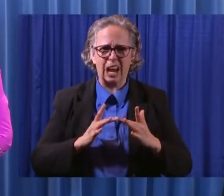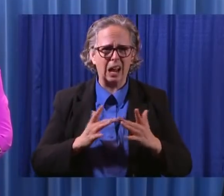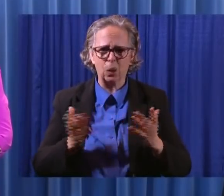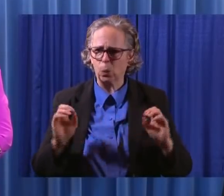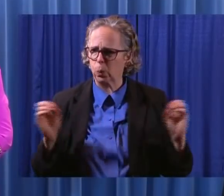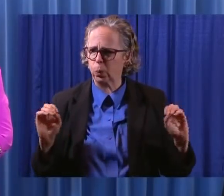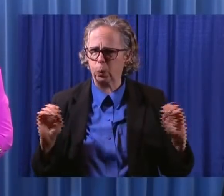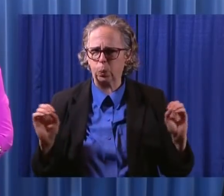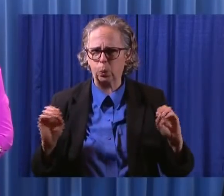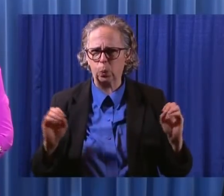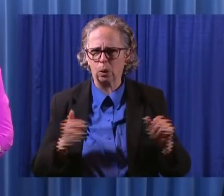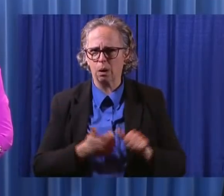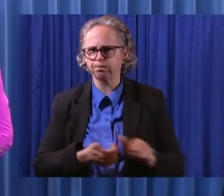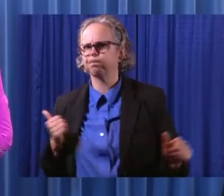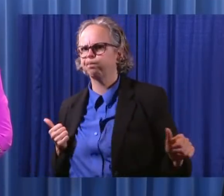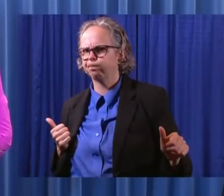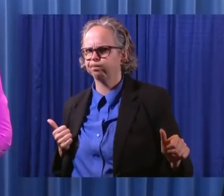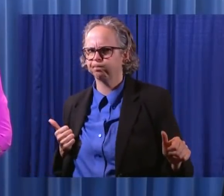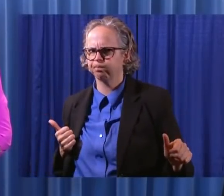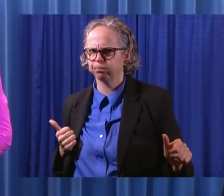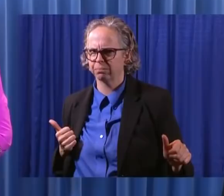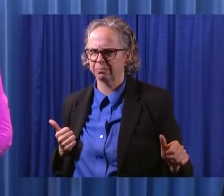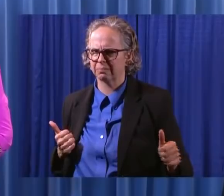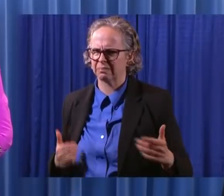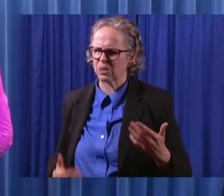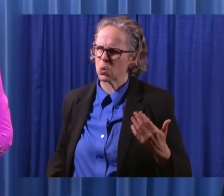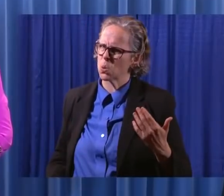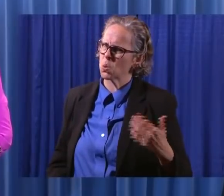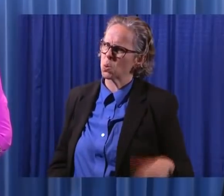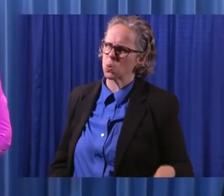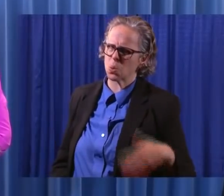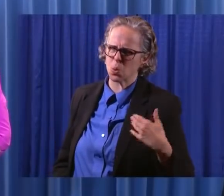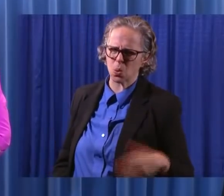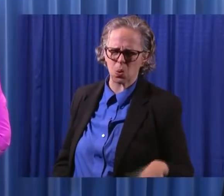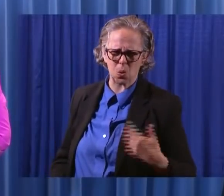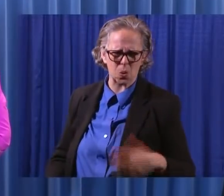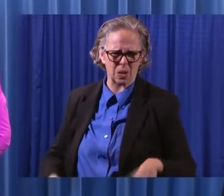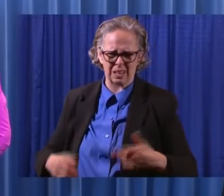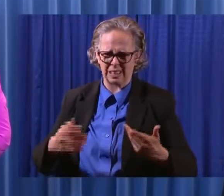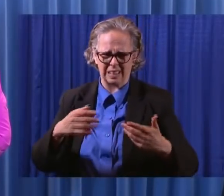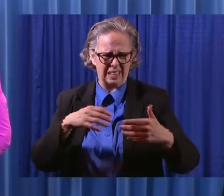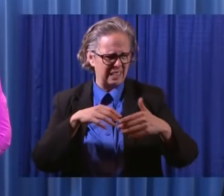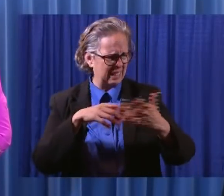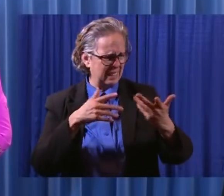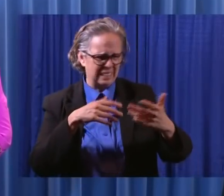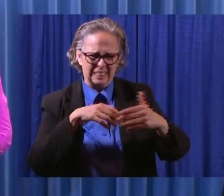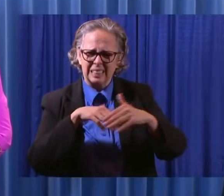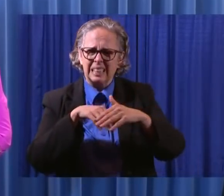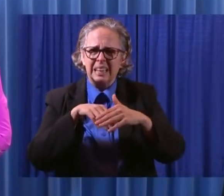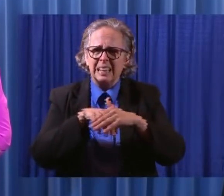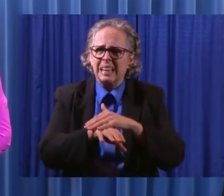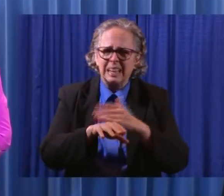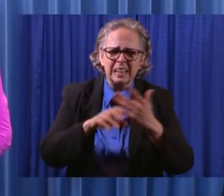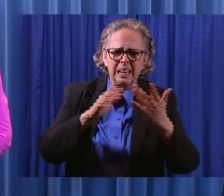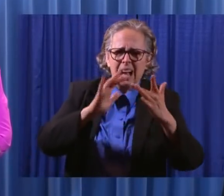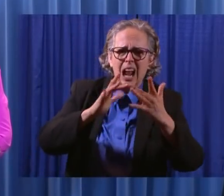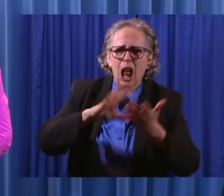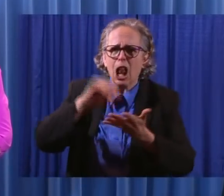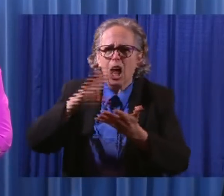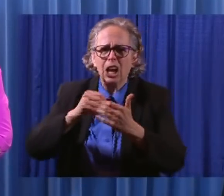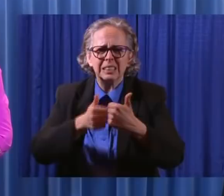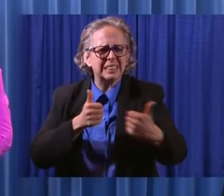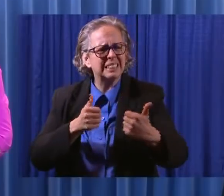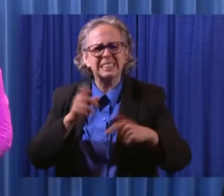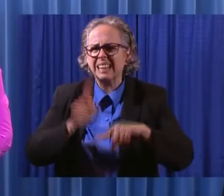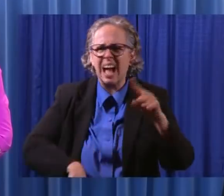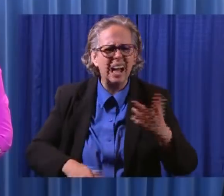kids it was much more difficult to try to do this distance learning. So the idea of getting back into school is the